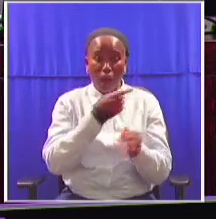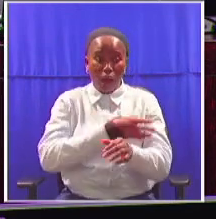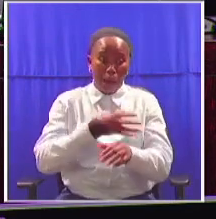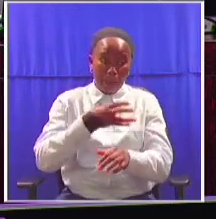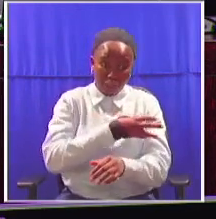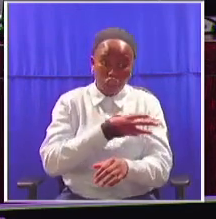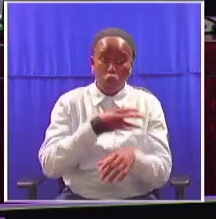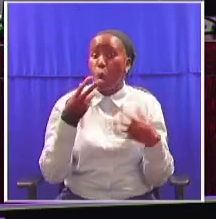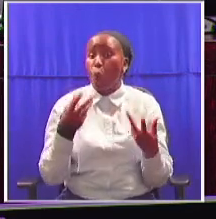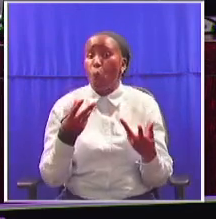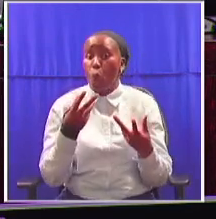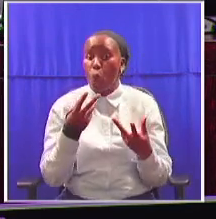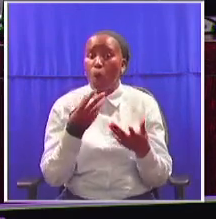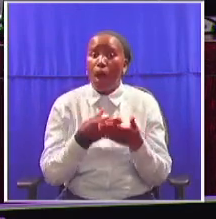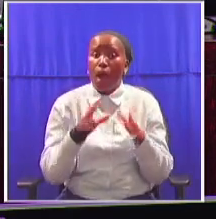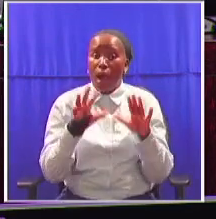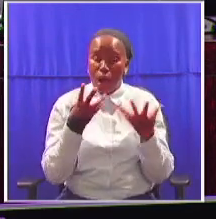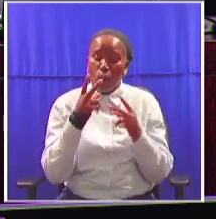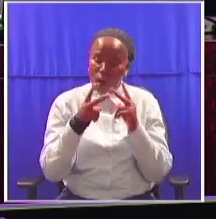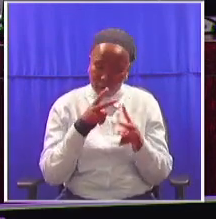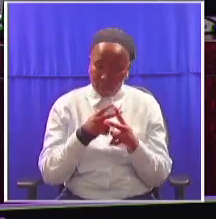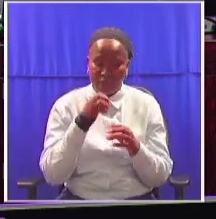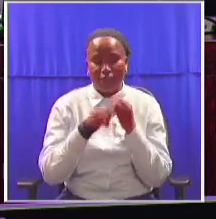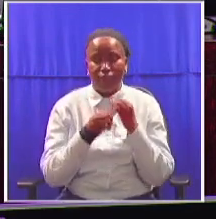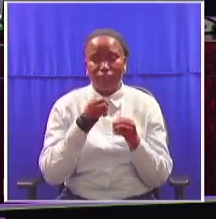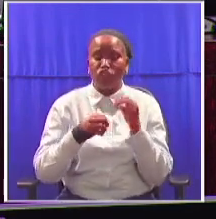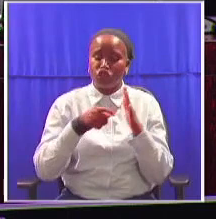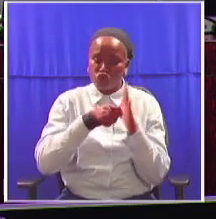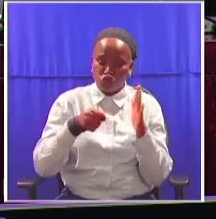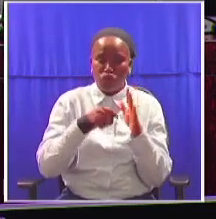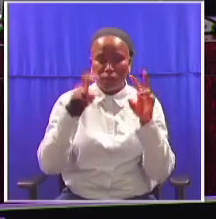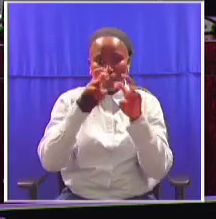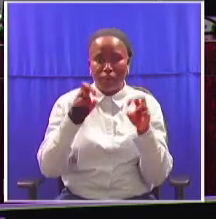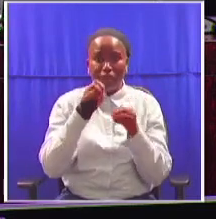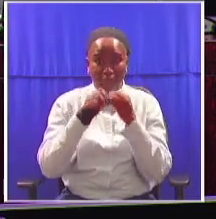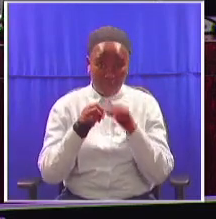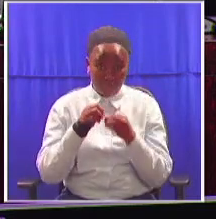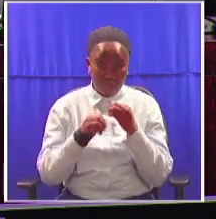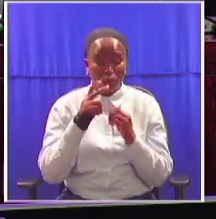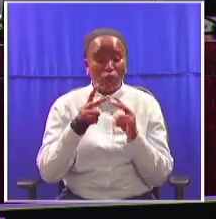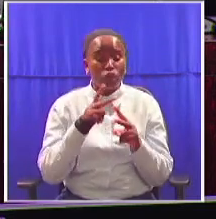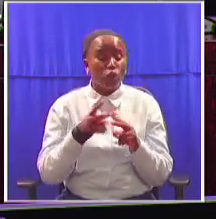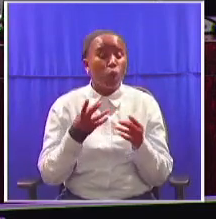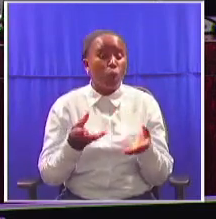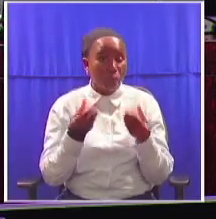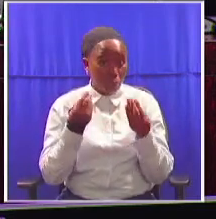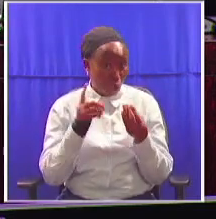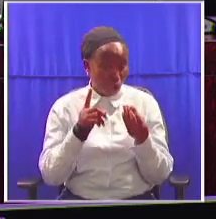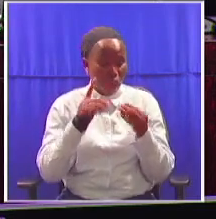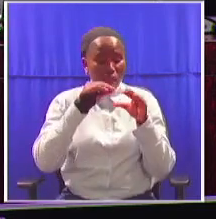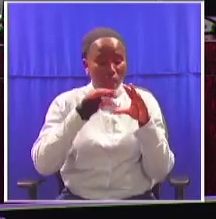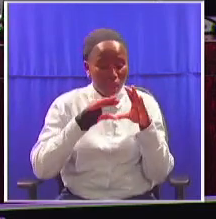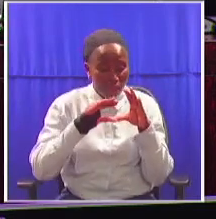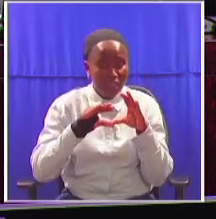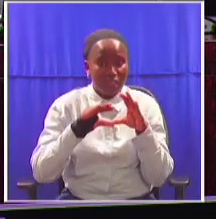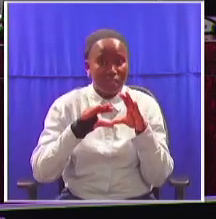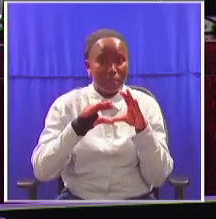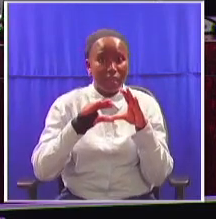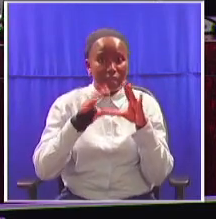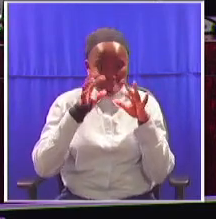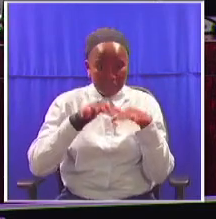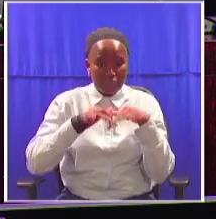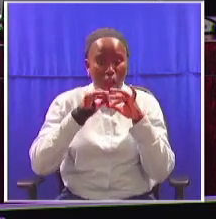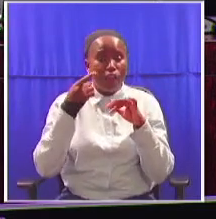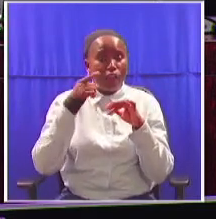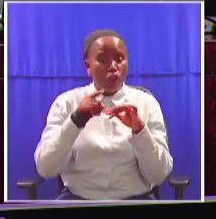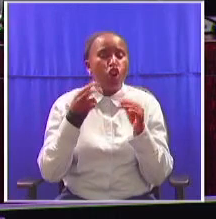At the same time, we will further accelerate the pace of investment in new renewable